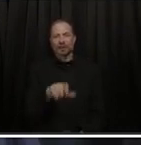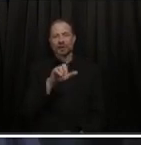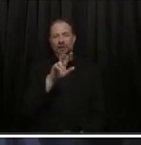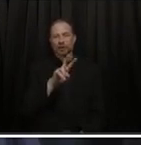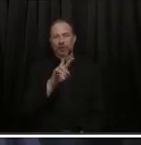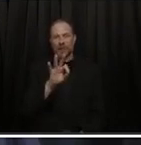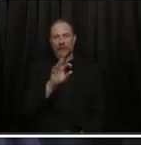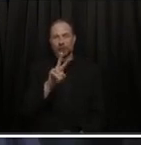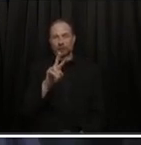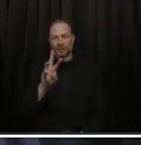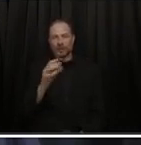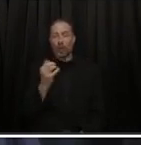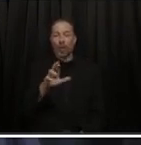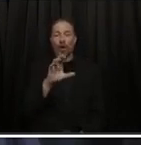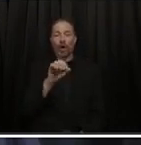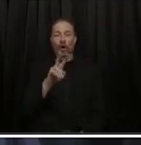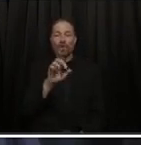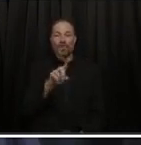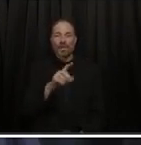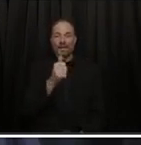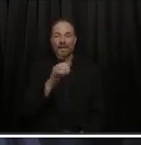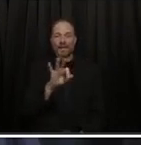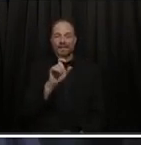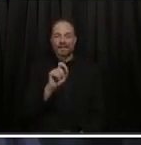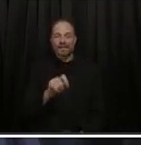877-268-2926 or